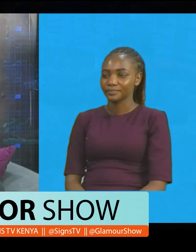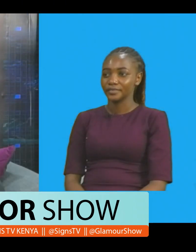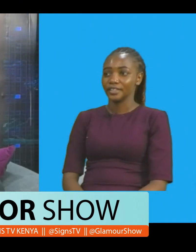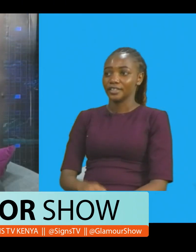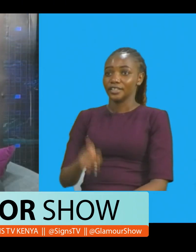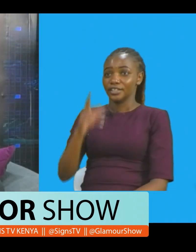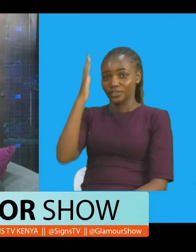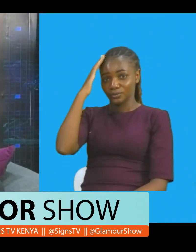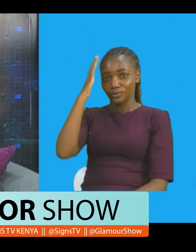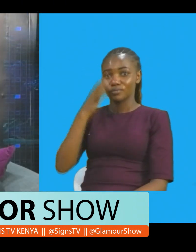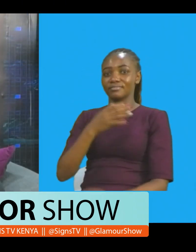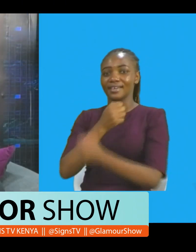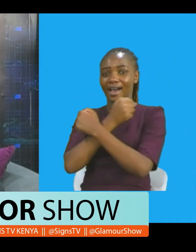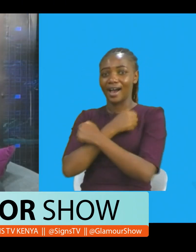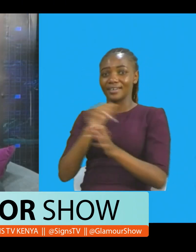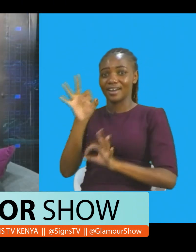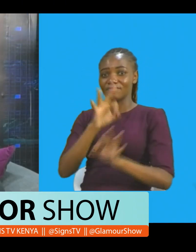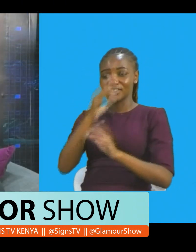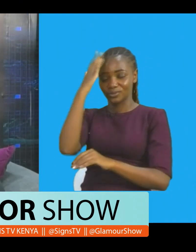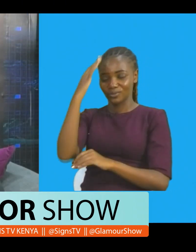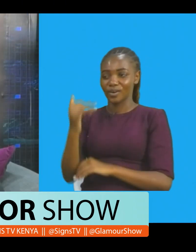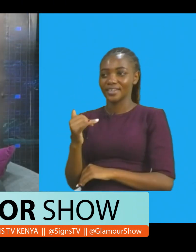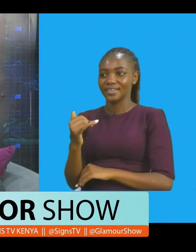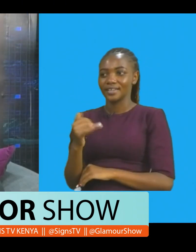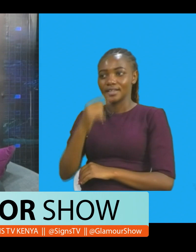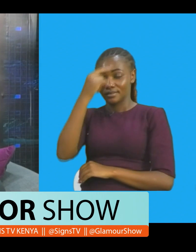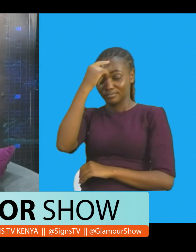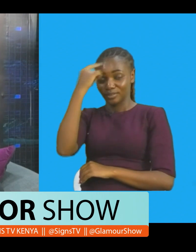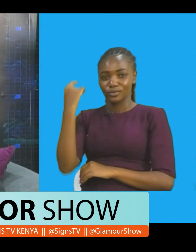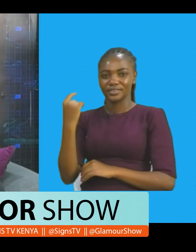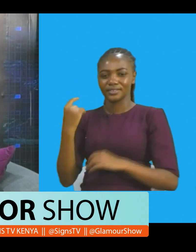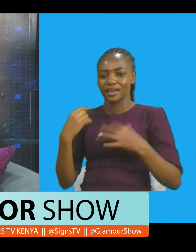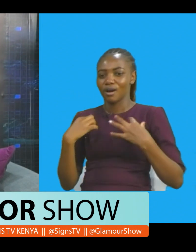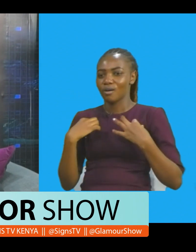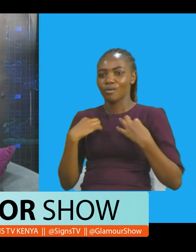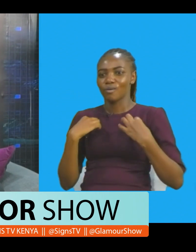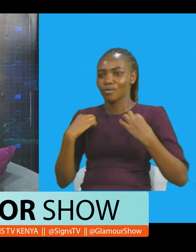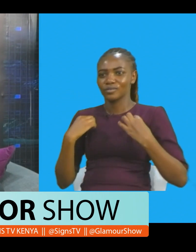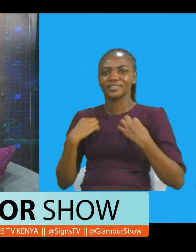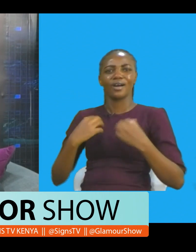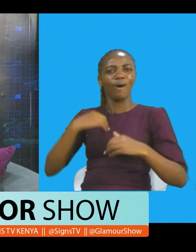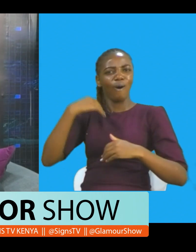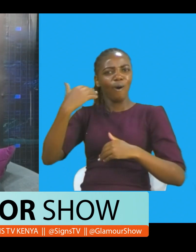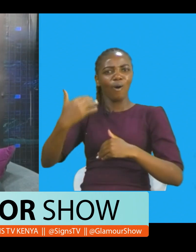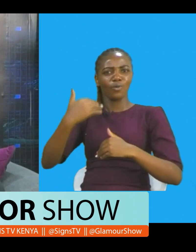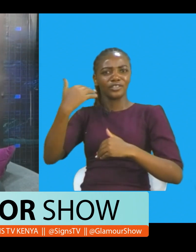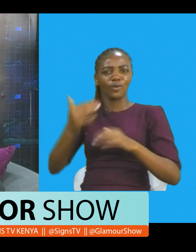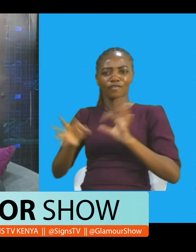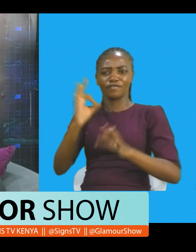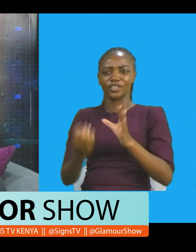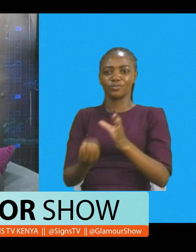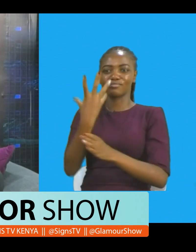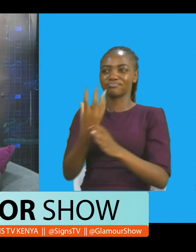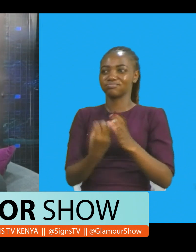You'll never stop wearing clothes, and you'll never stop looking for any outfit to wear. That is the taste of fashion. Fashion grows every now and